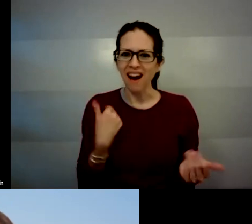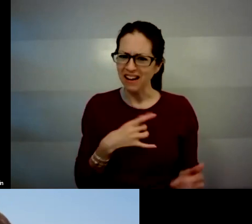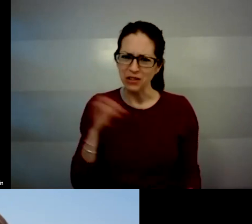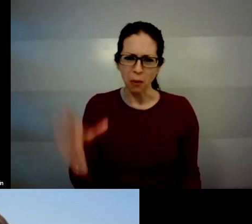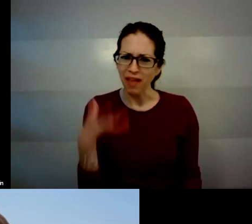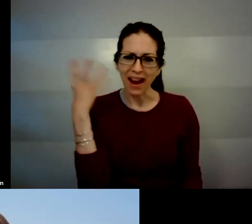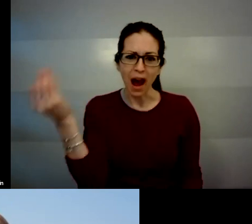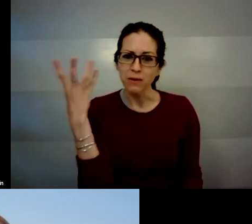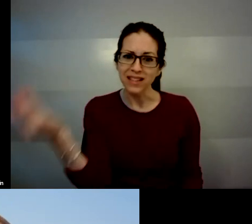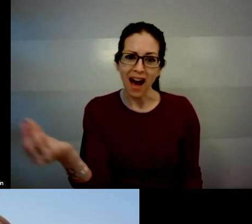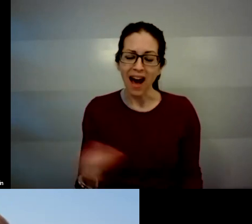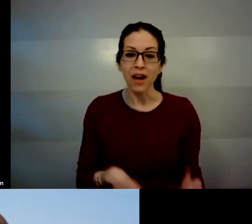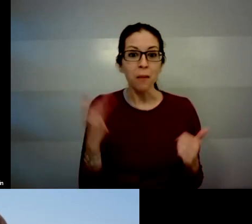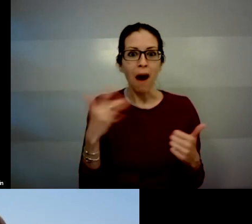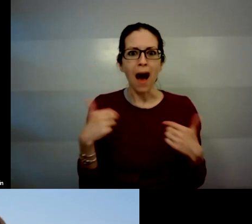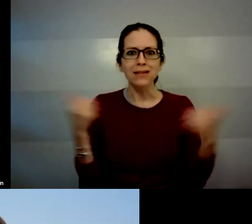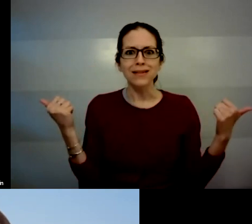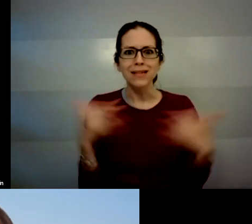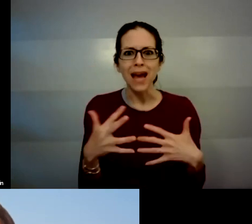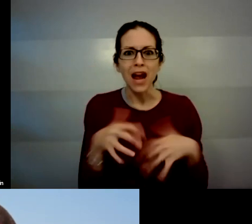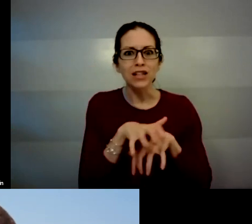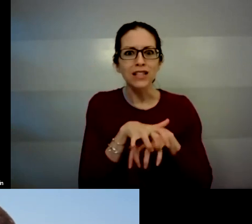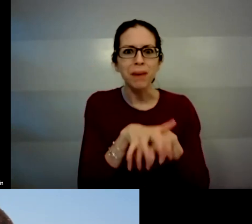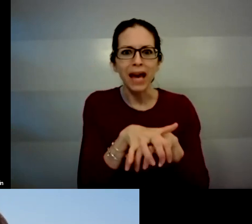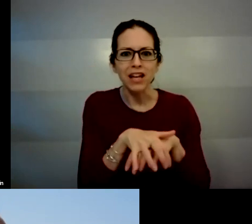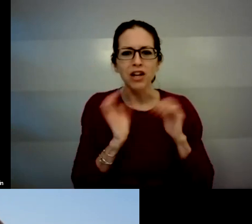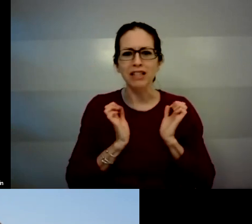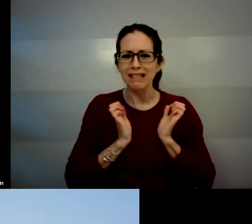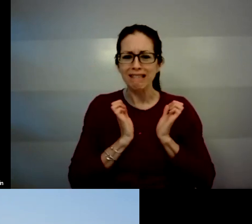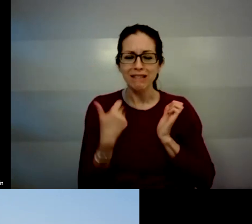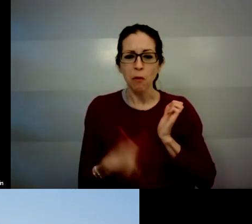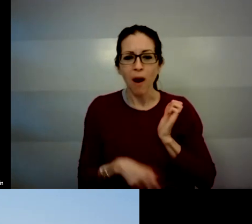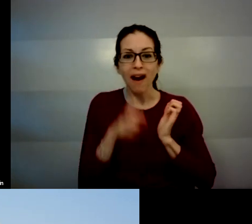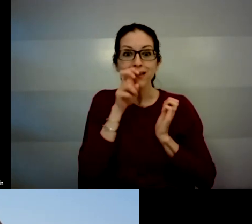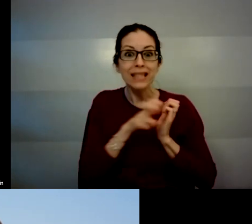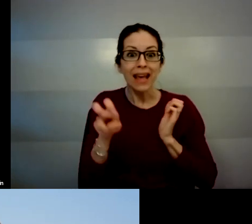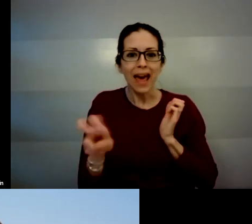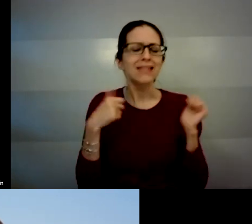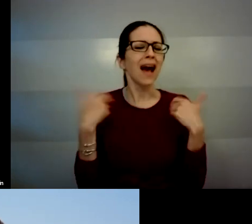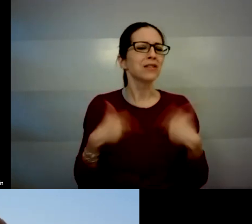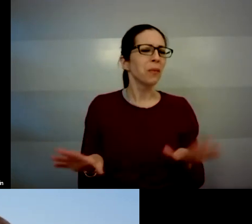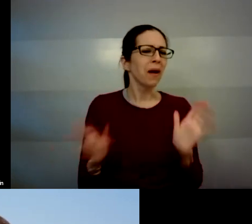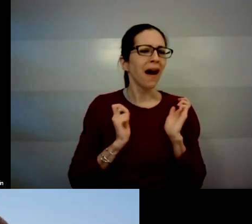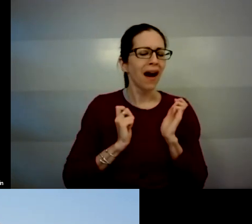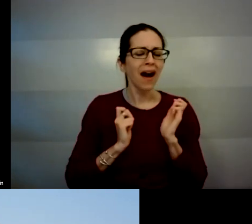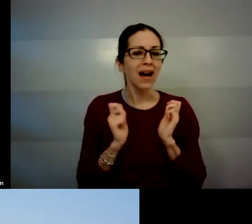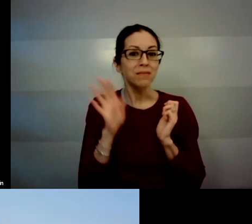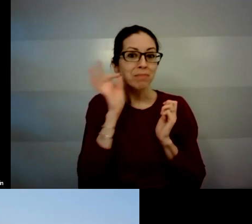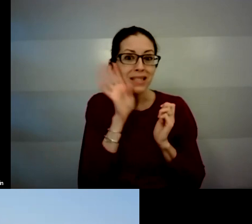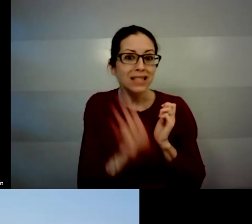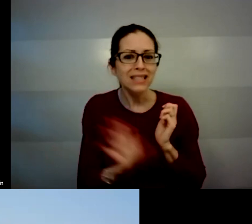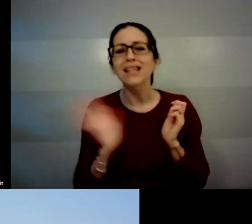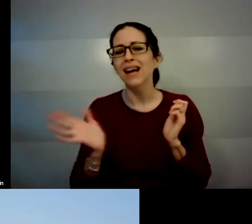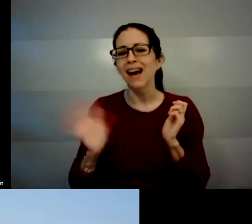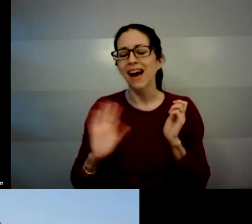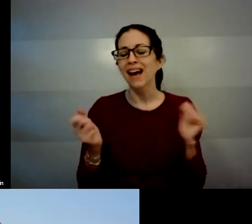outdoors. I was scared of spiders and bees and snakes. And I associated going to the forest with being around